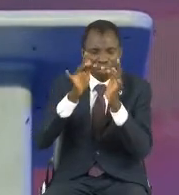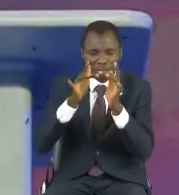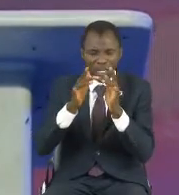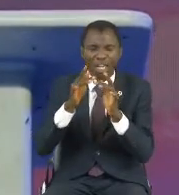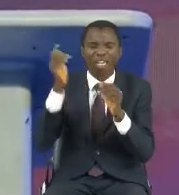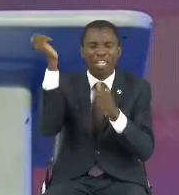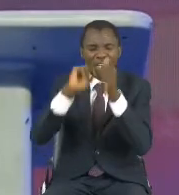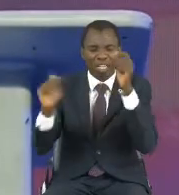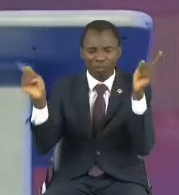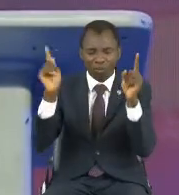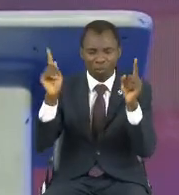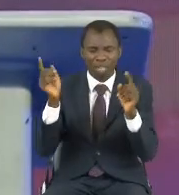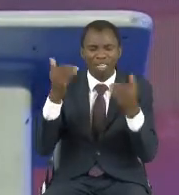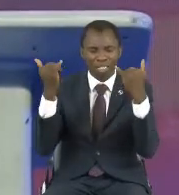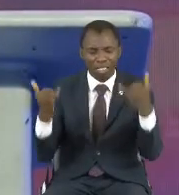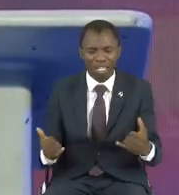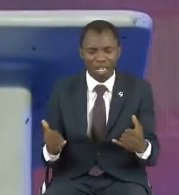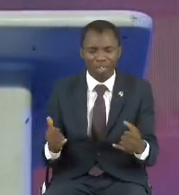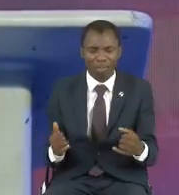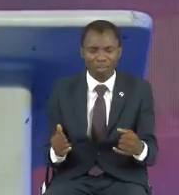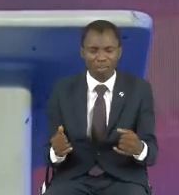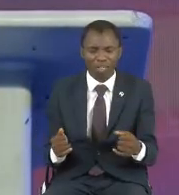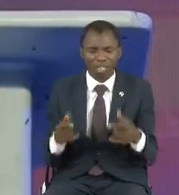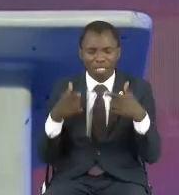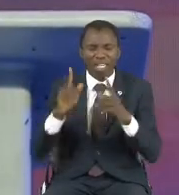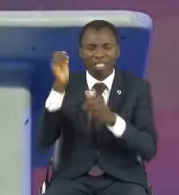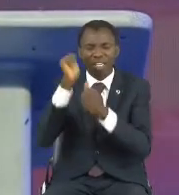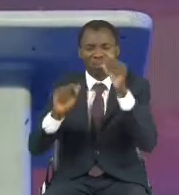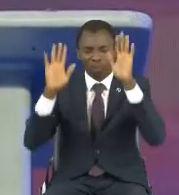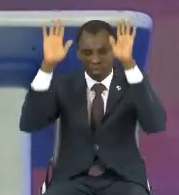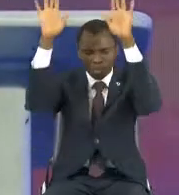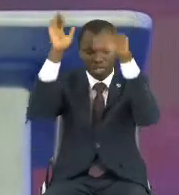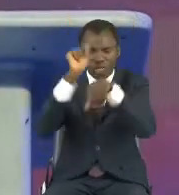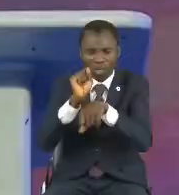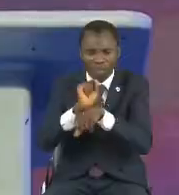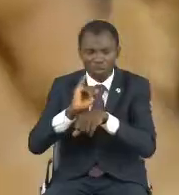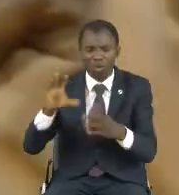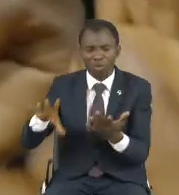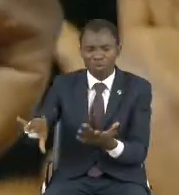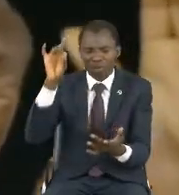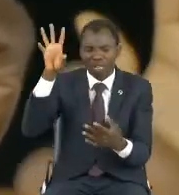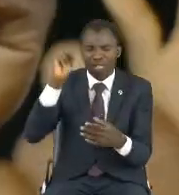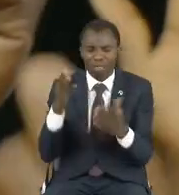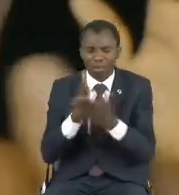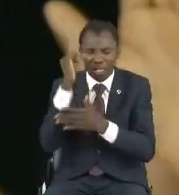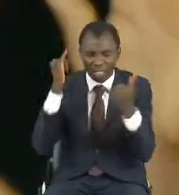now, let everyone's miracle locate them right now.